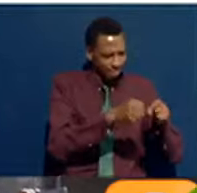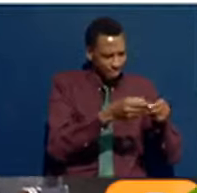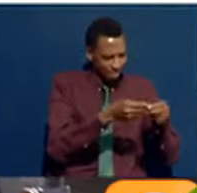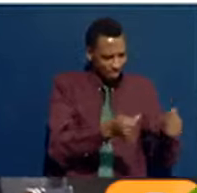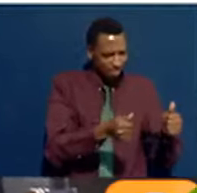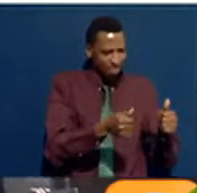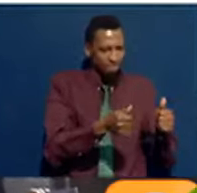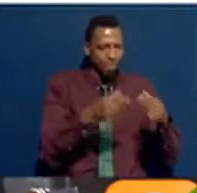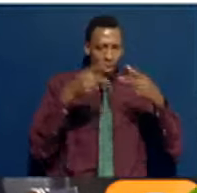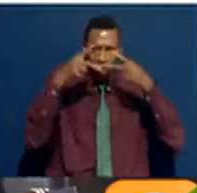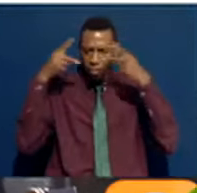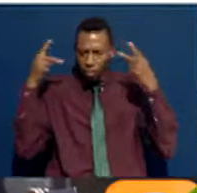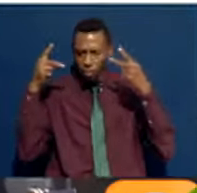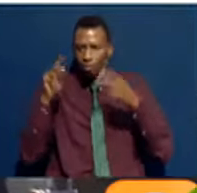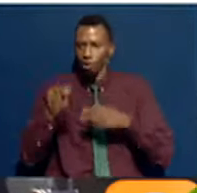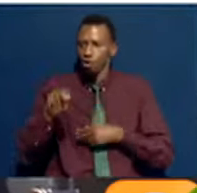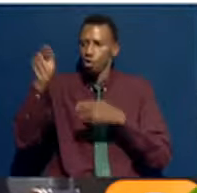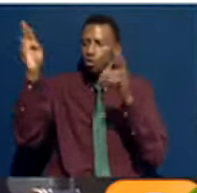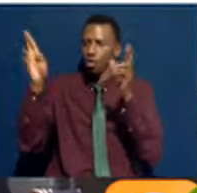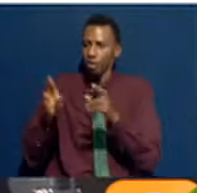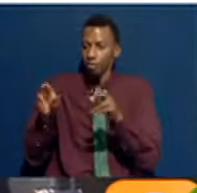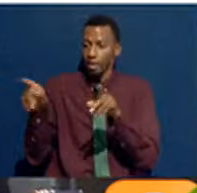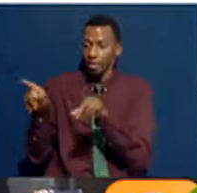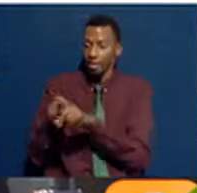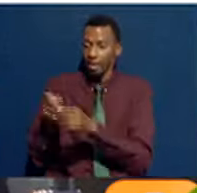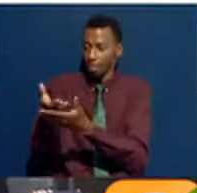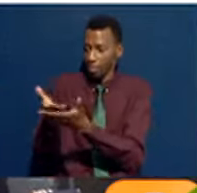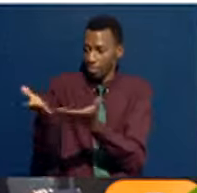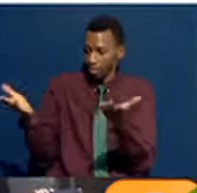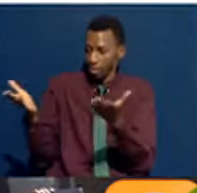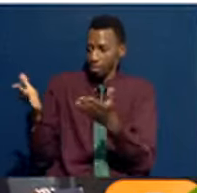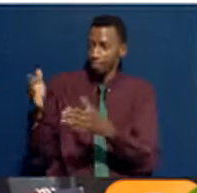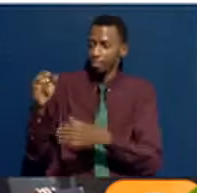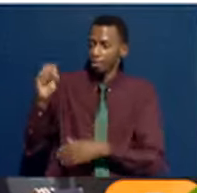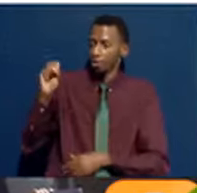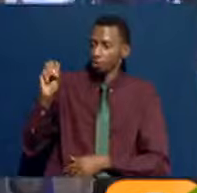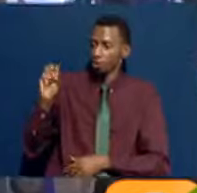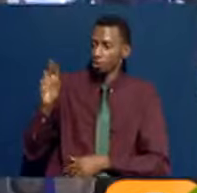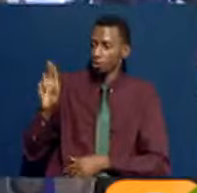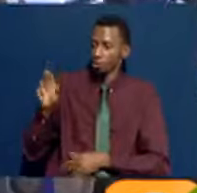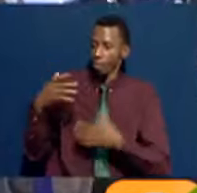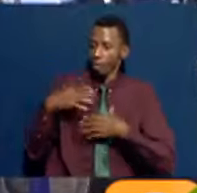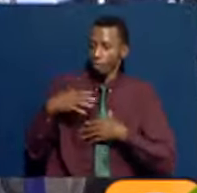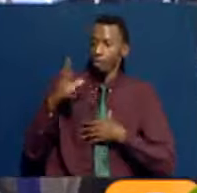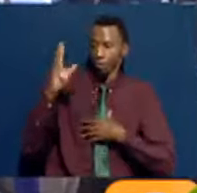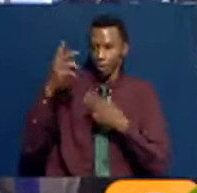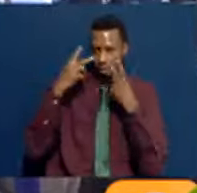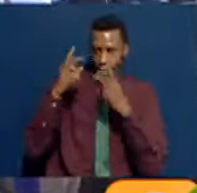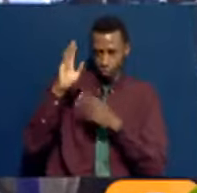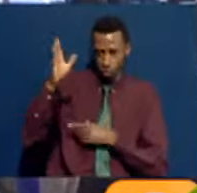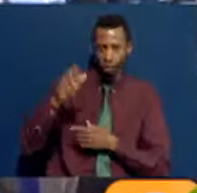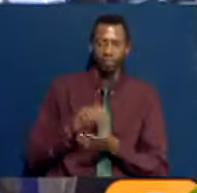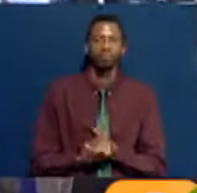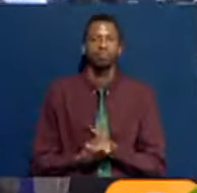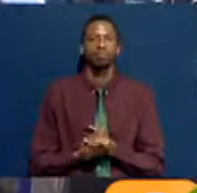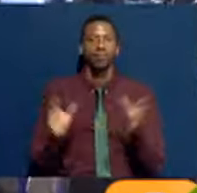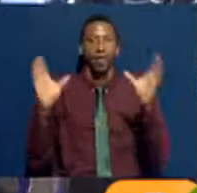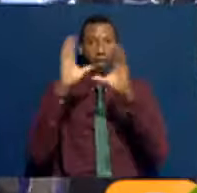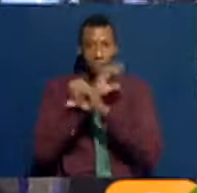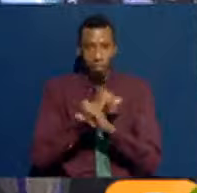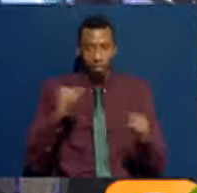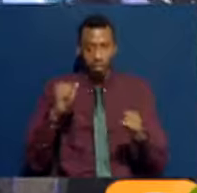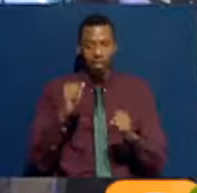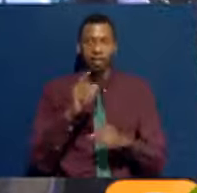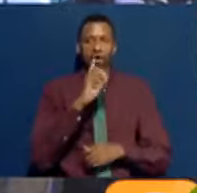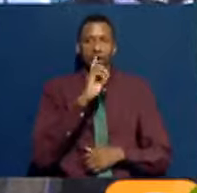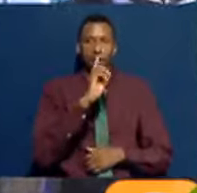tunawakalia Al-Shabaab, awa watu wa Sondu hapa watakiona chamtemakuni. The president further issued an arrest order